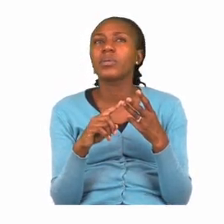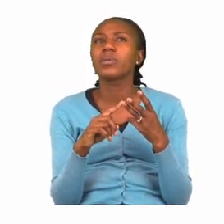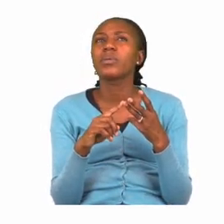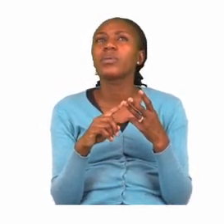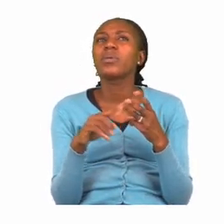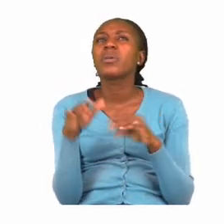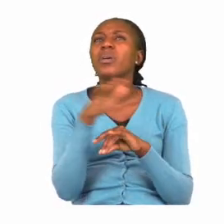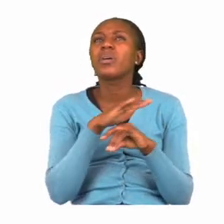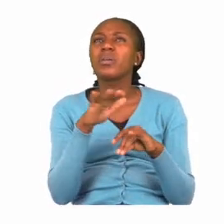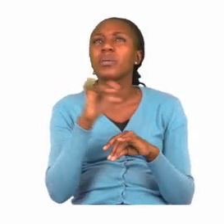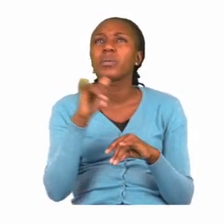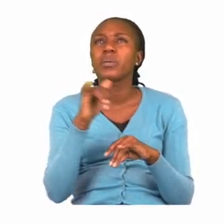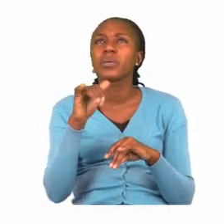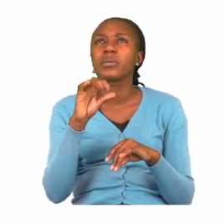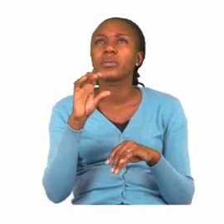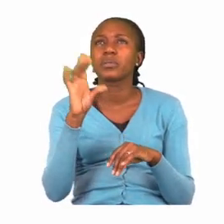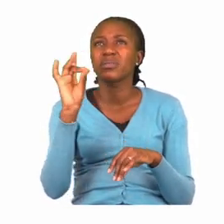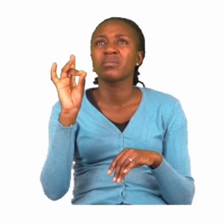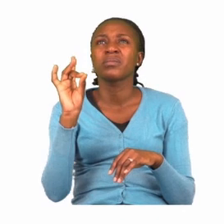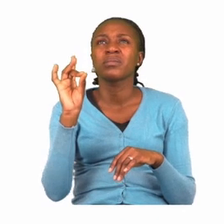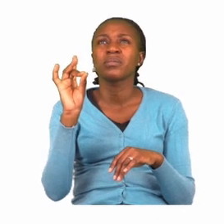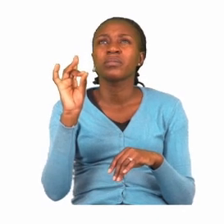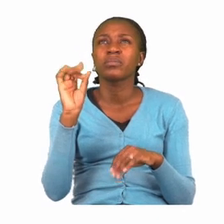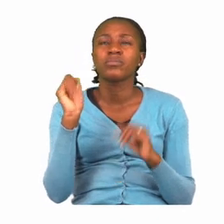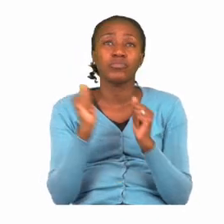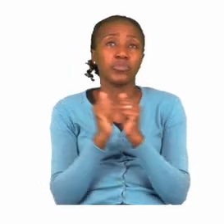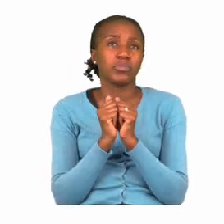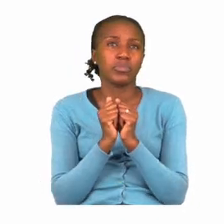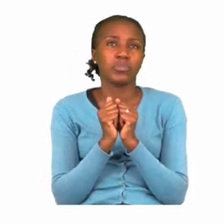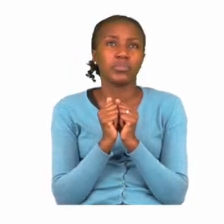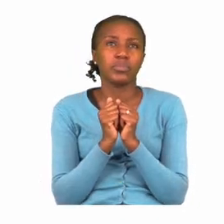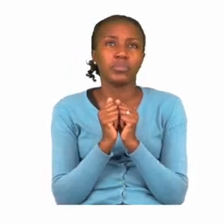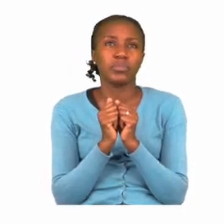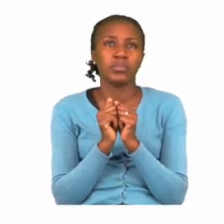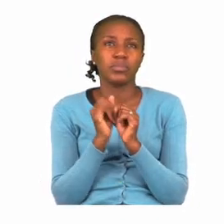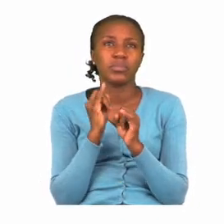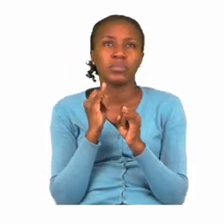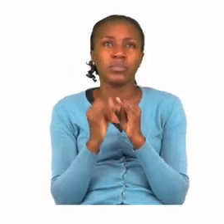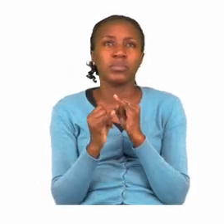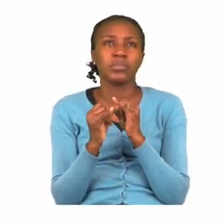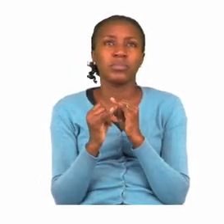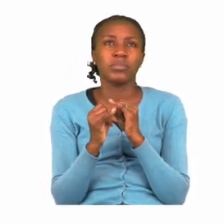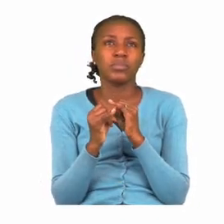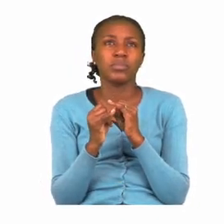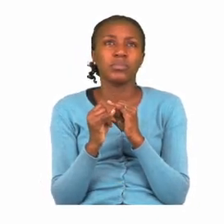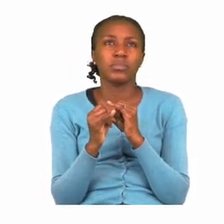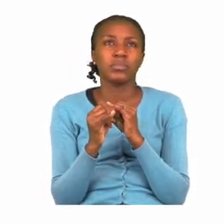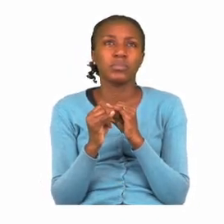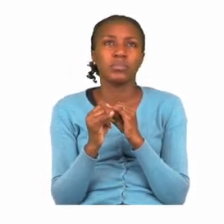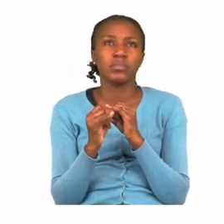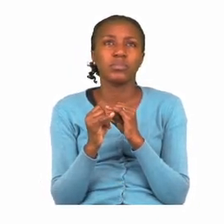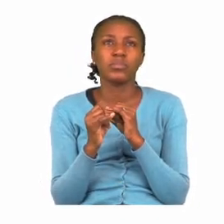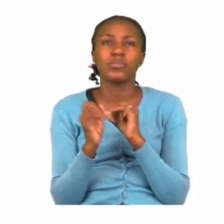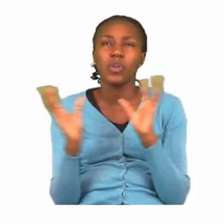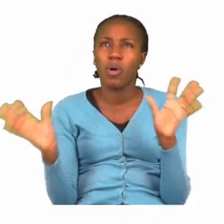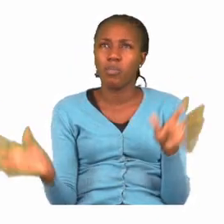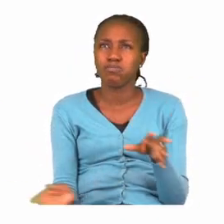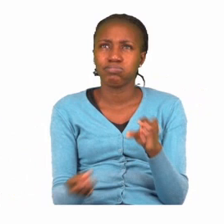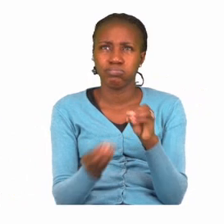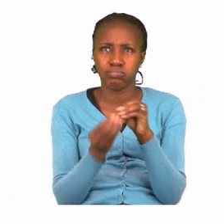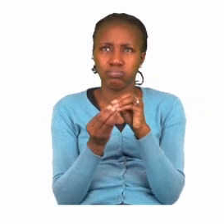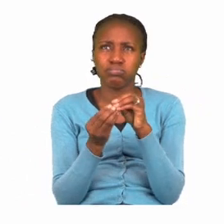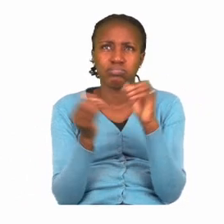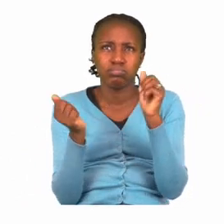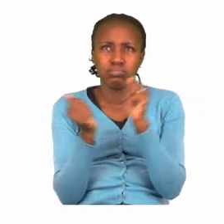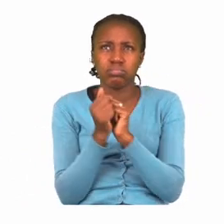count to 8? And the last question, what is the total